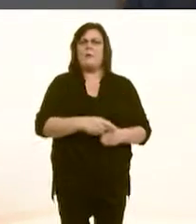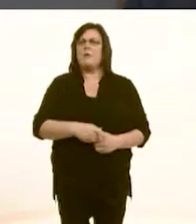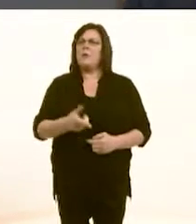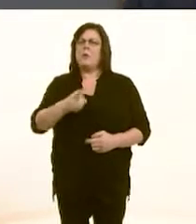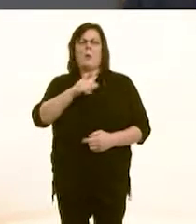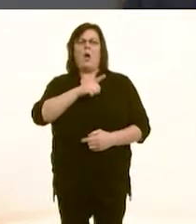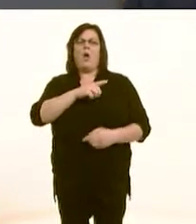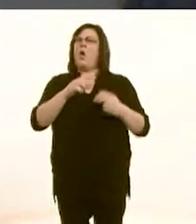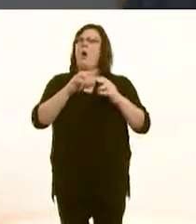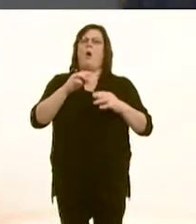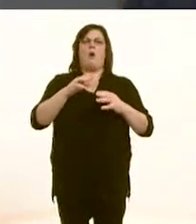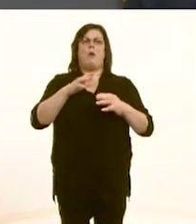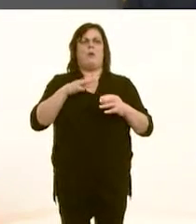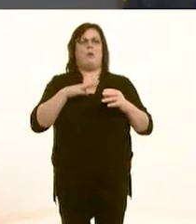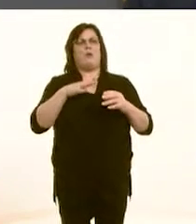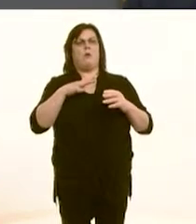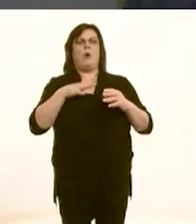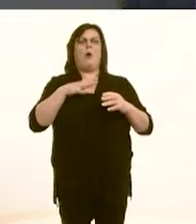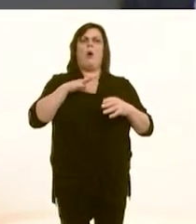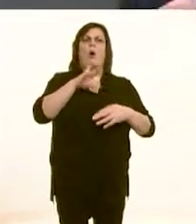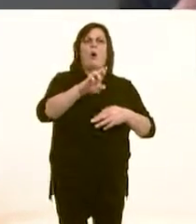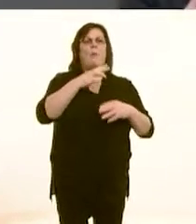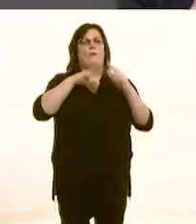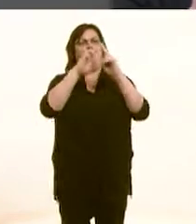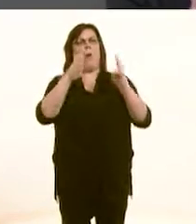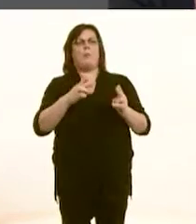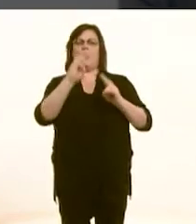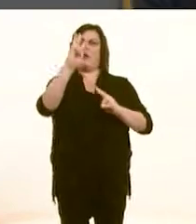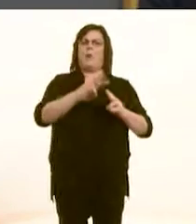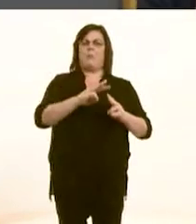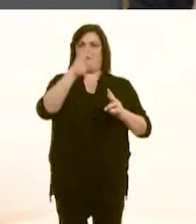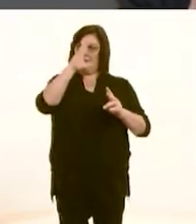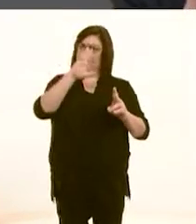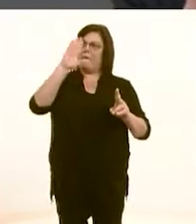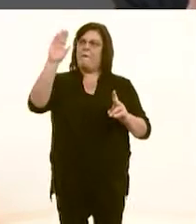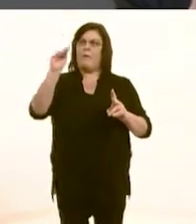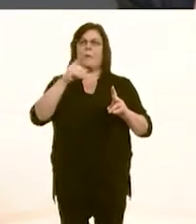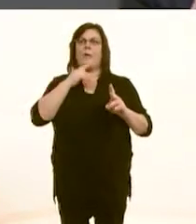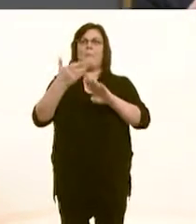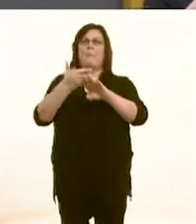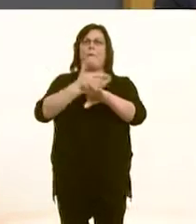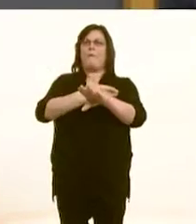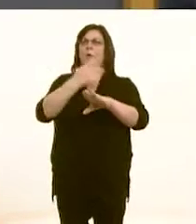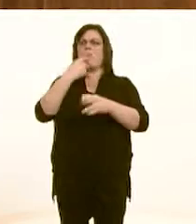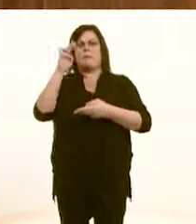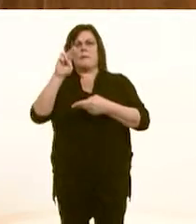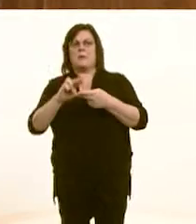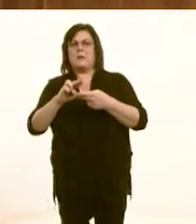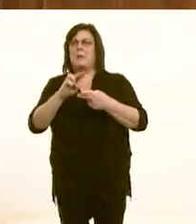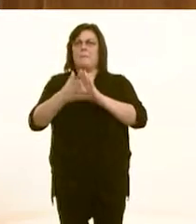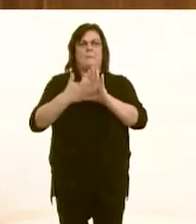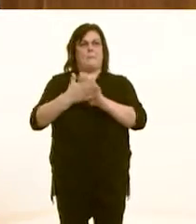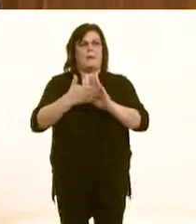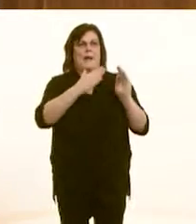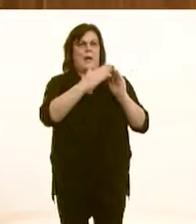Why, given that Homes for All Cymru warned Welsh Government a decade before the removal of spare room subsidy of a housing crisis,